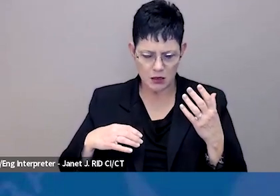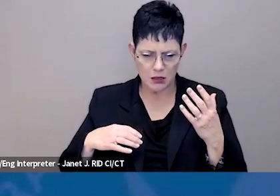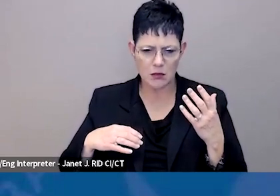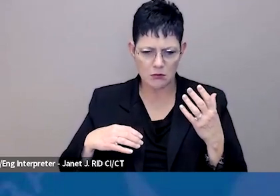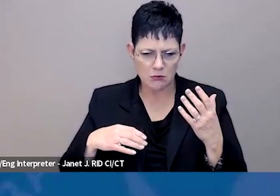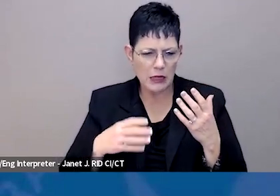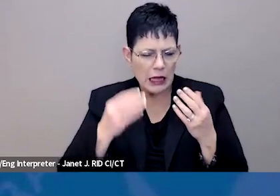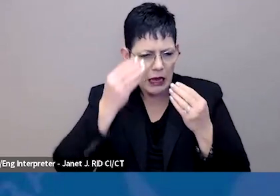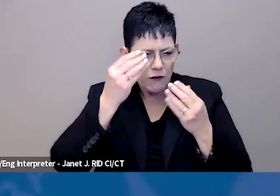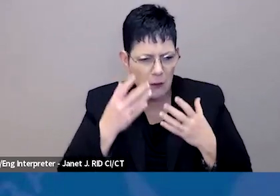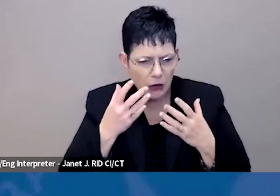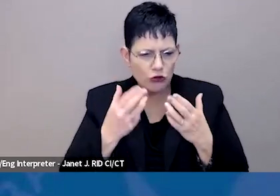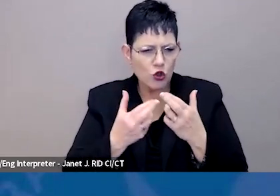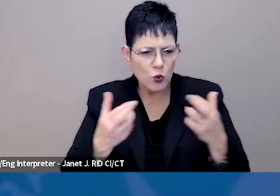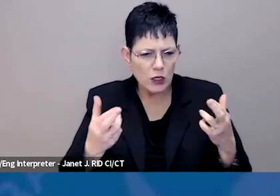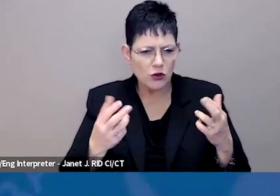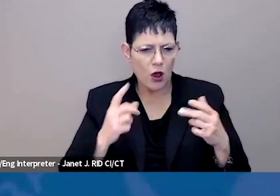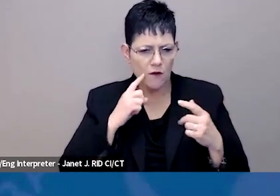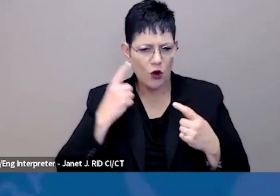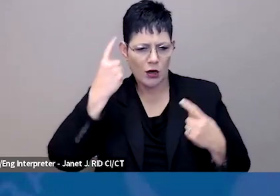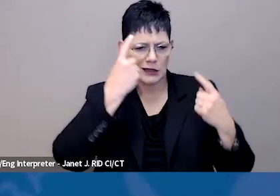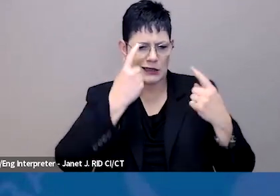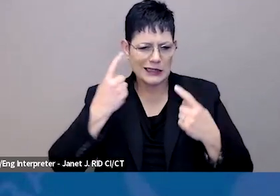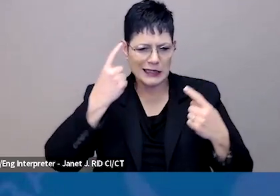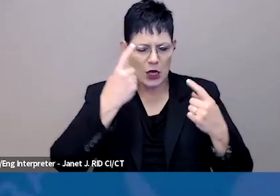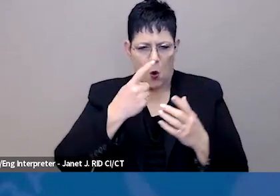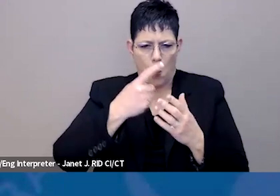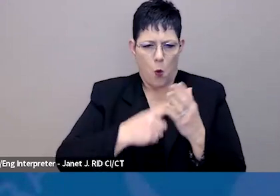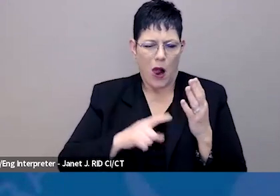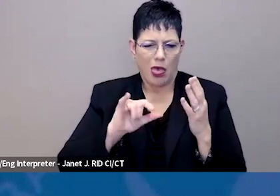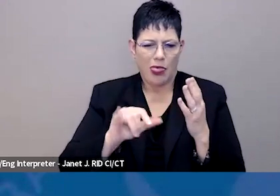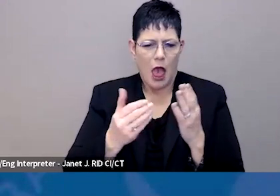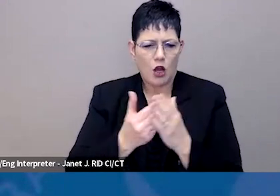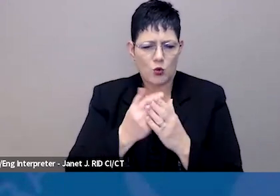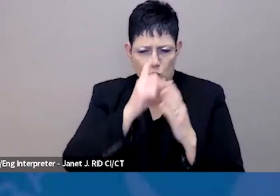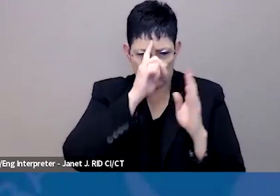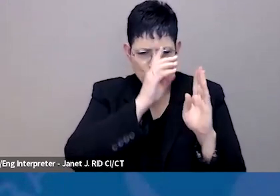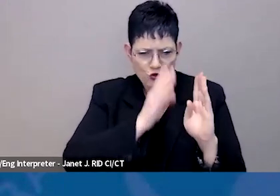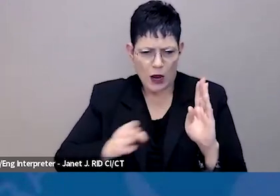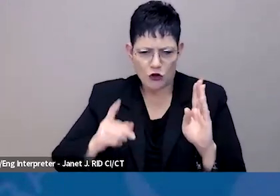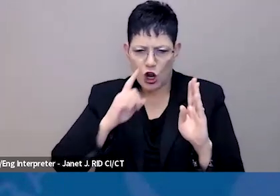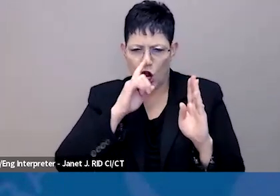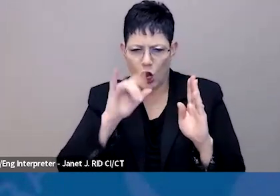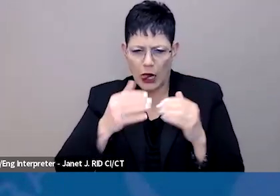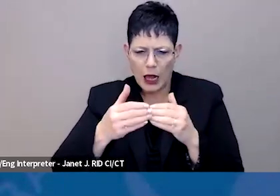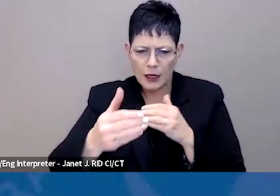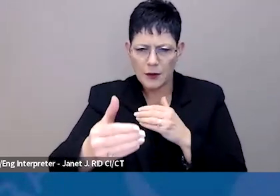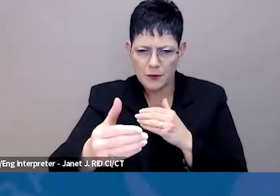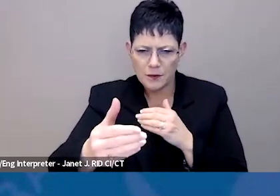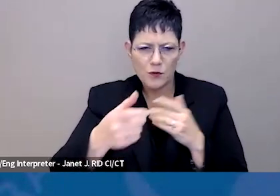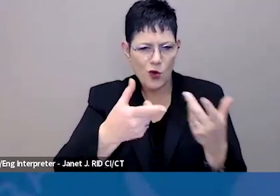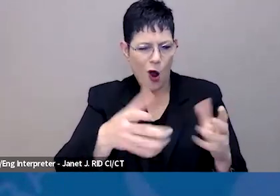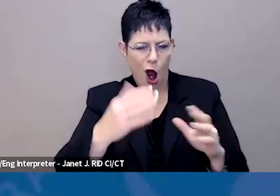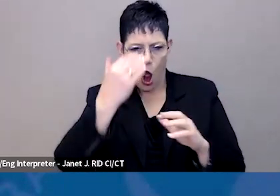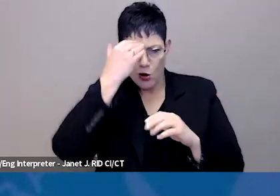need as they begin considering what an updated strategy will look like. As you can probably tell, this was